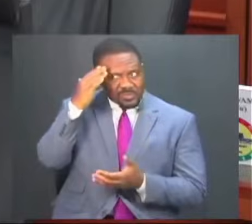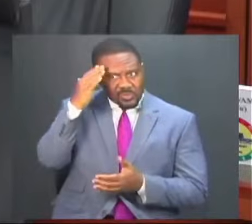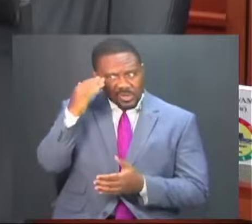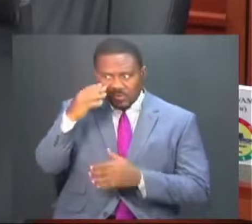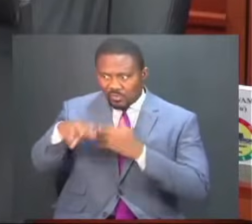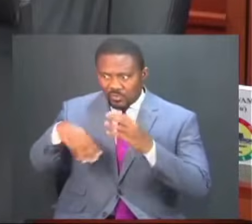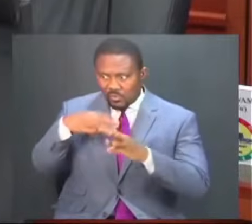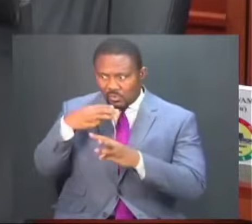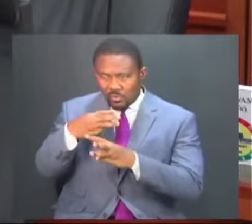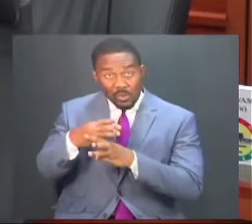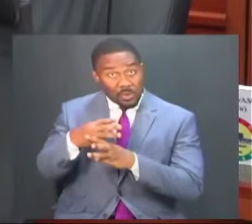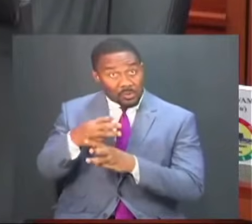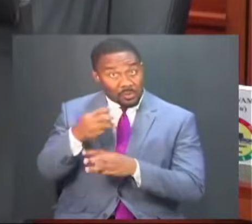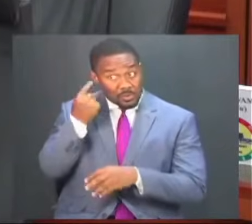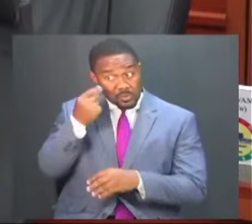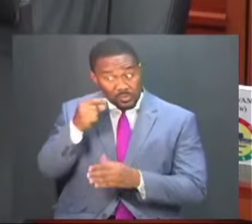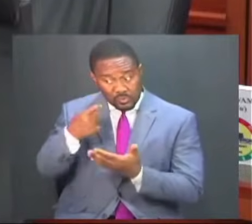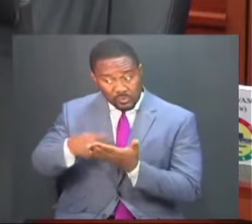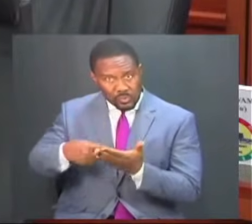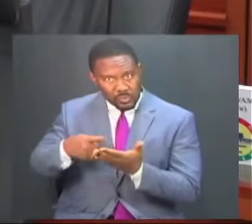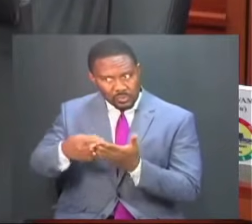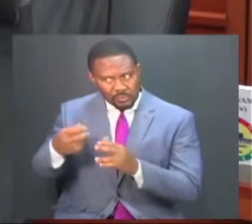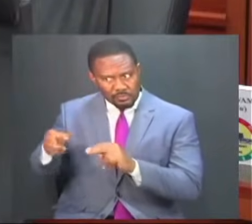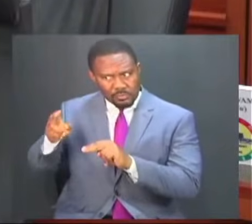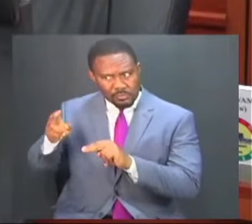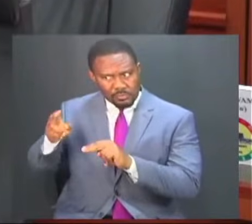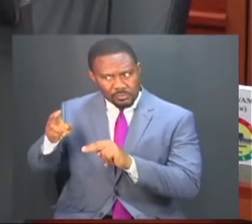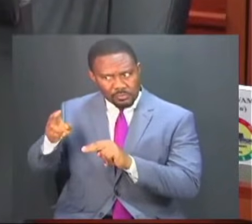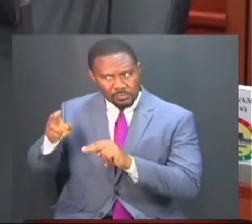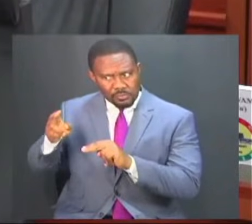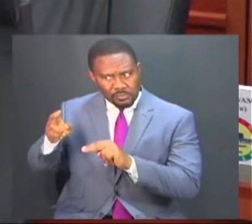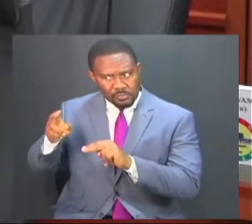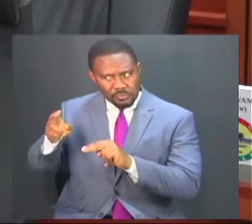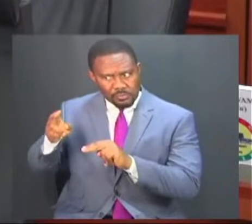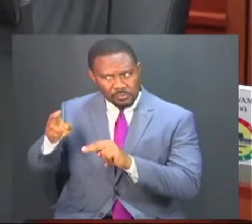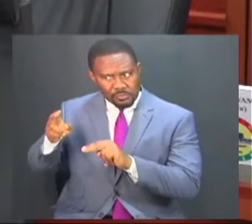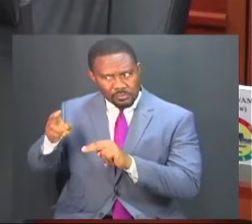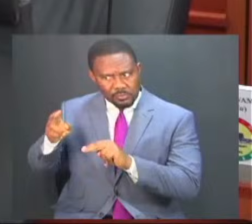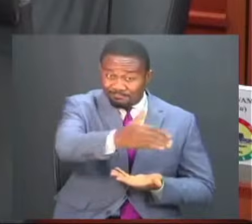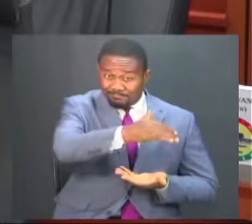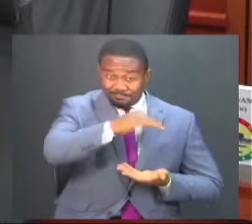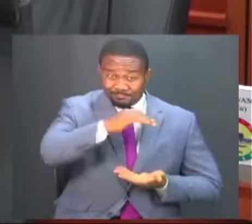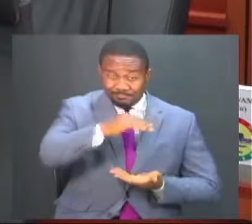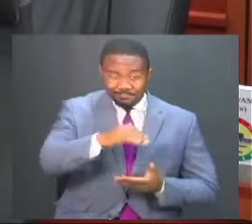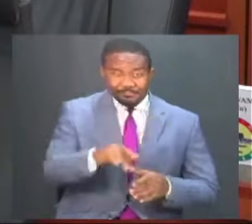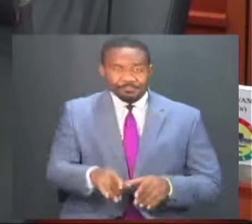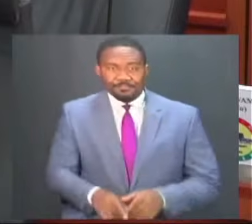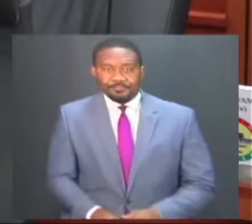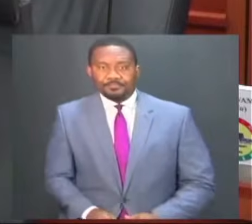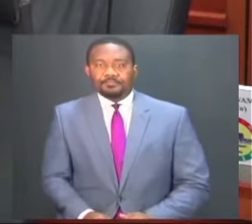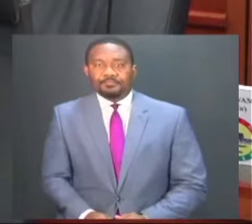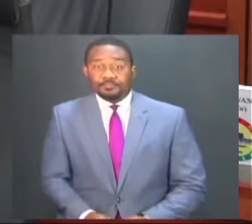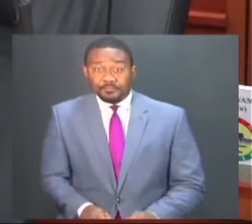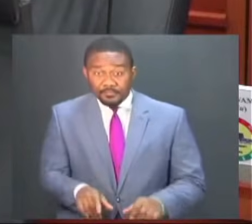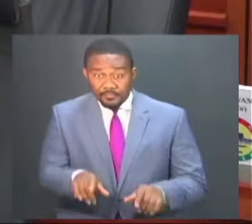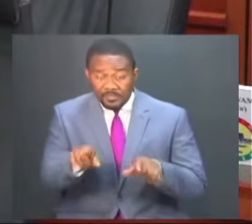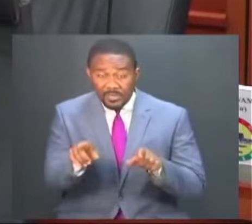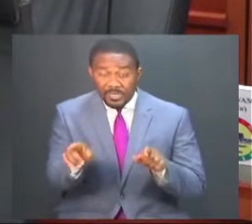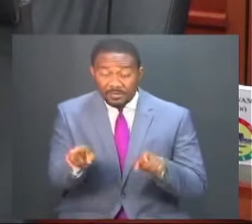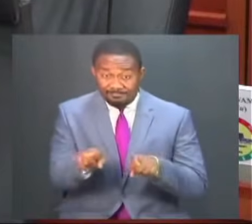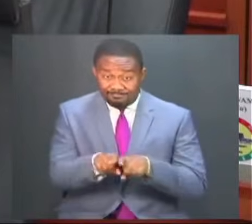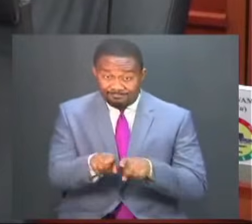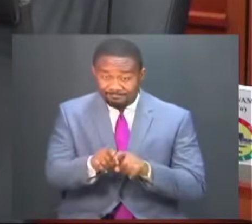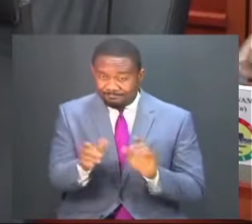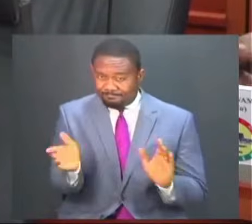world gold prices. The same with lithium. If the world market price is very low and you